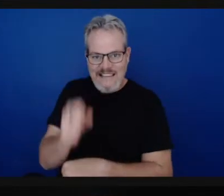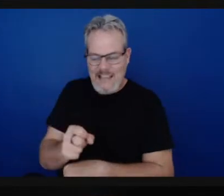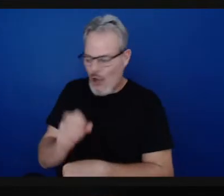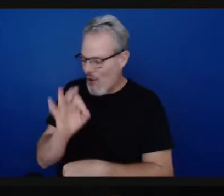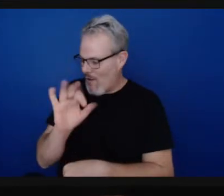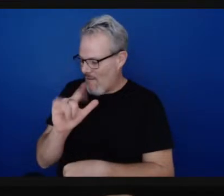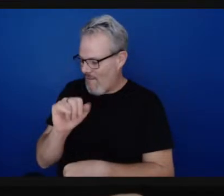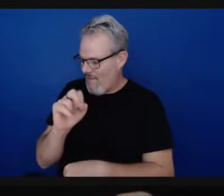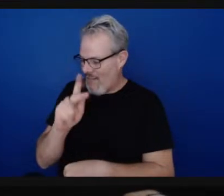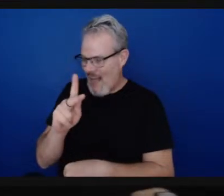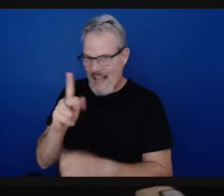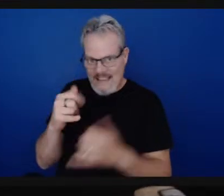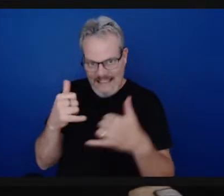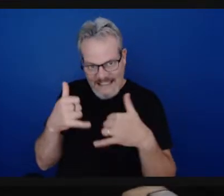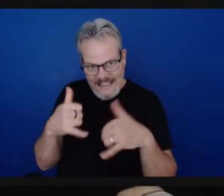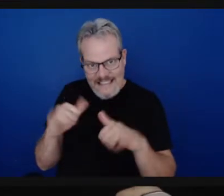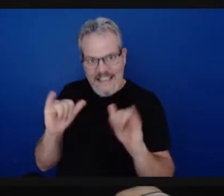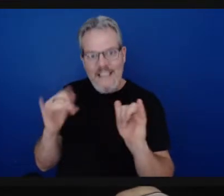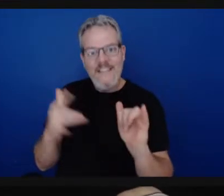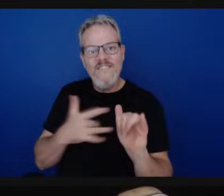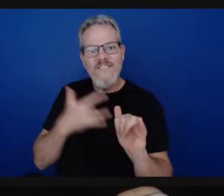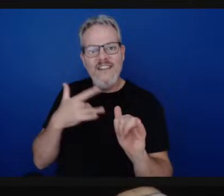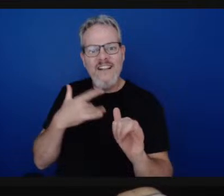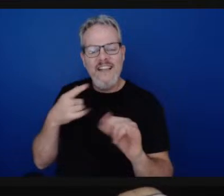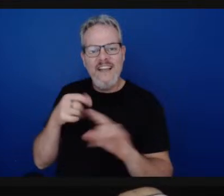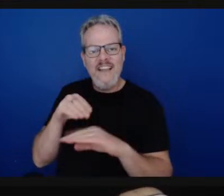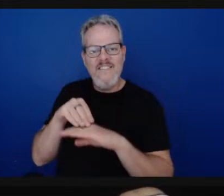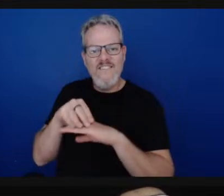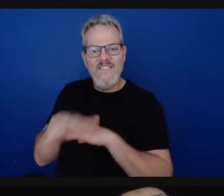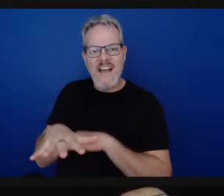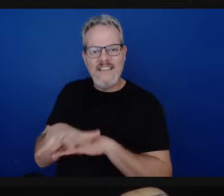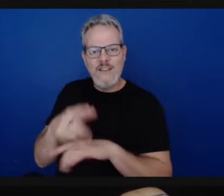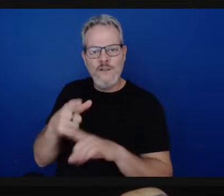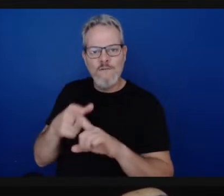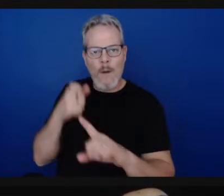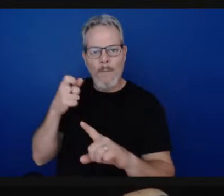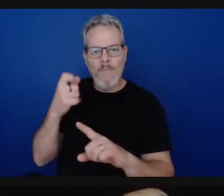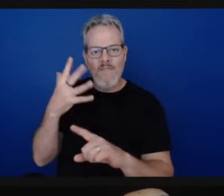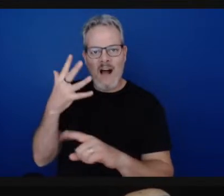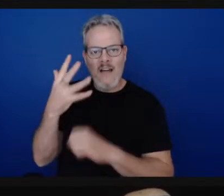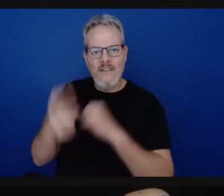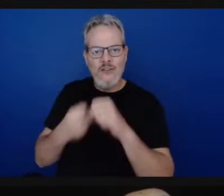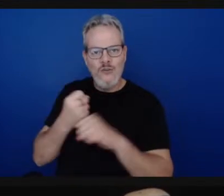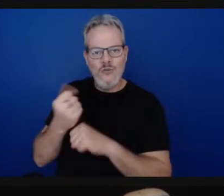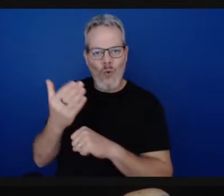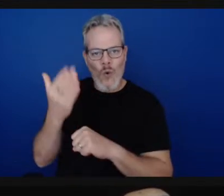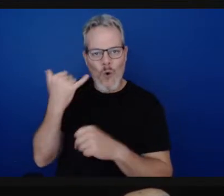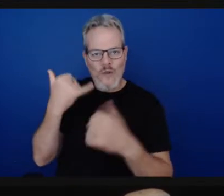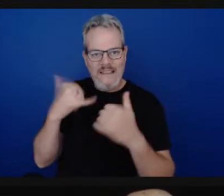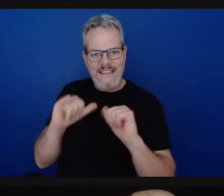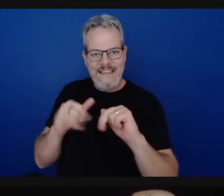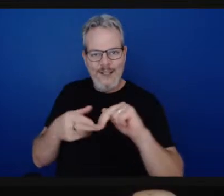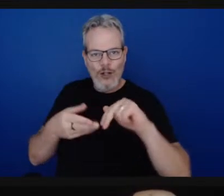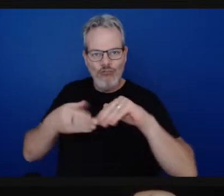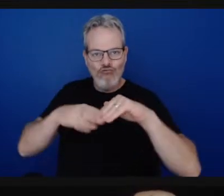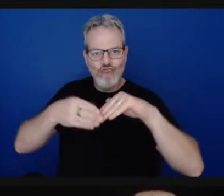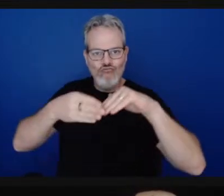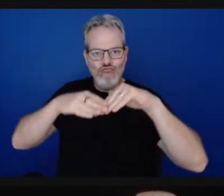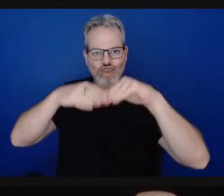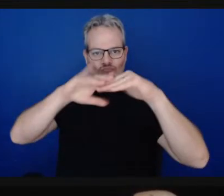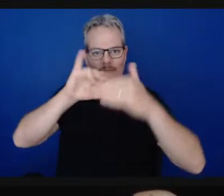2018 and how things really are different and rebuilding ever since then. That was Volcano Watch from